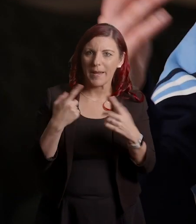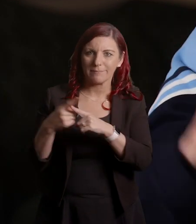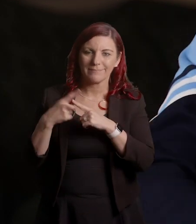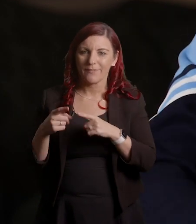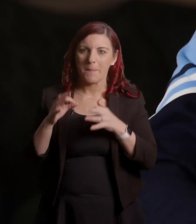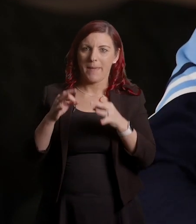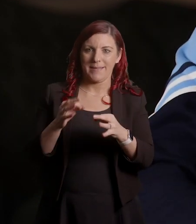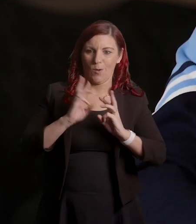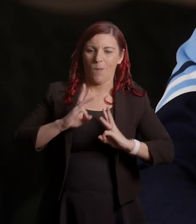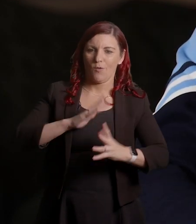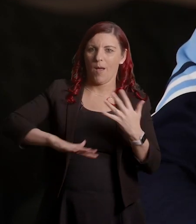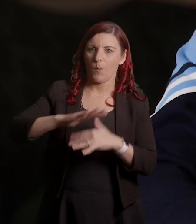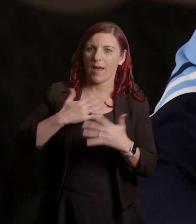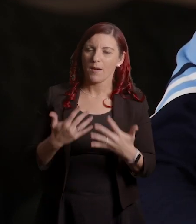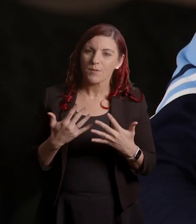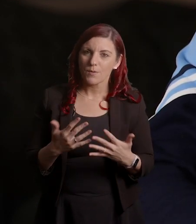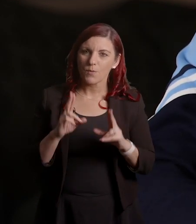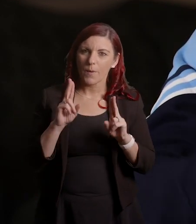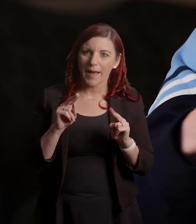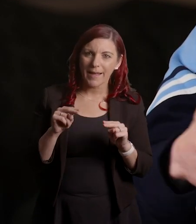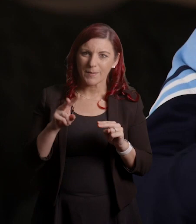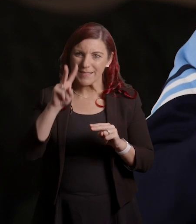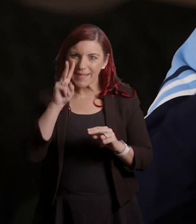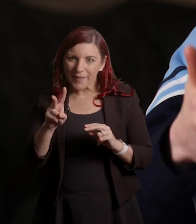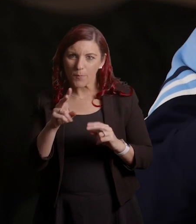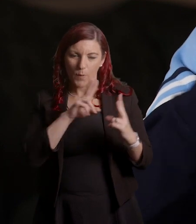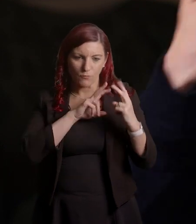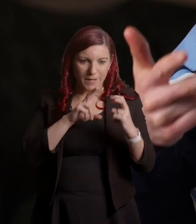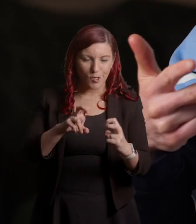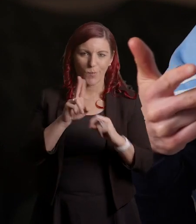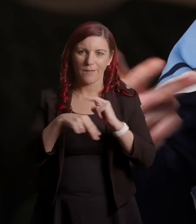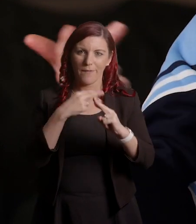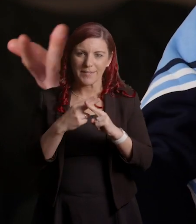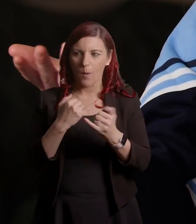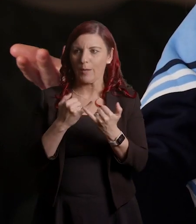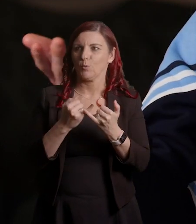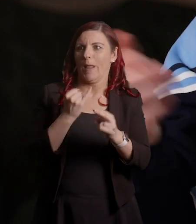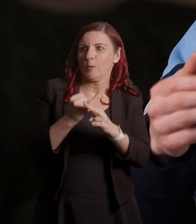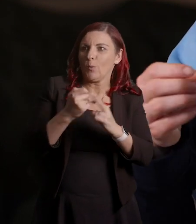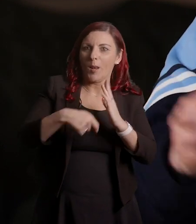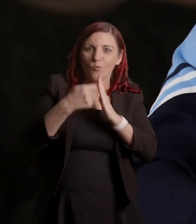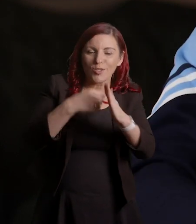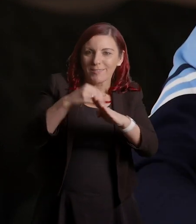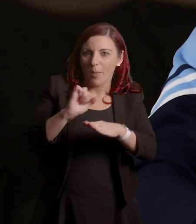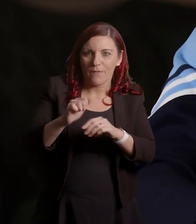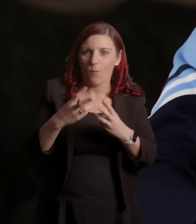heroes or inspirational women out there that you can meet, that you can see, that you can research and do a school project on,